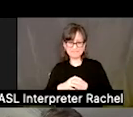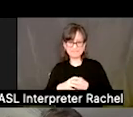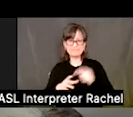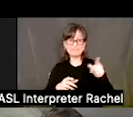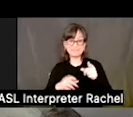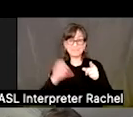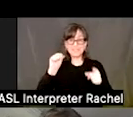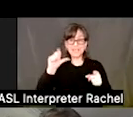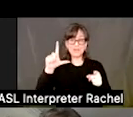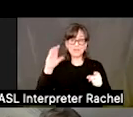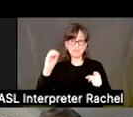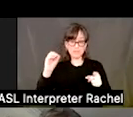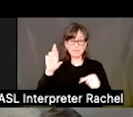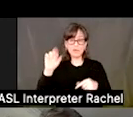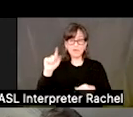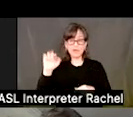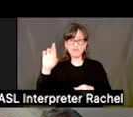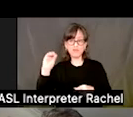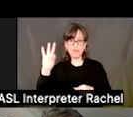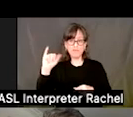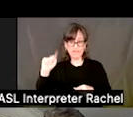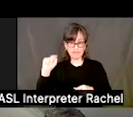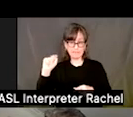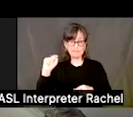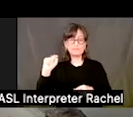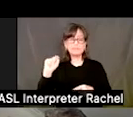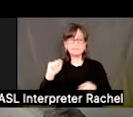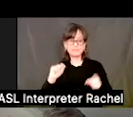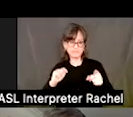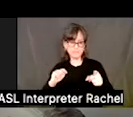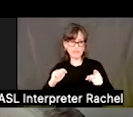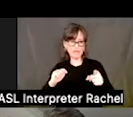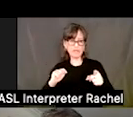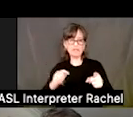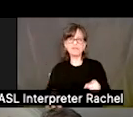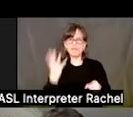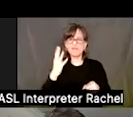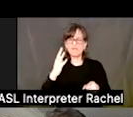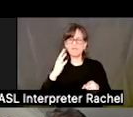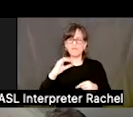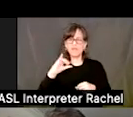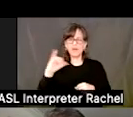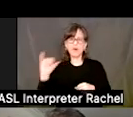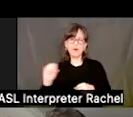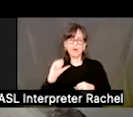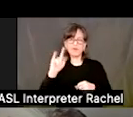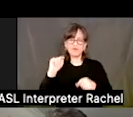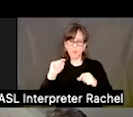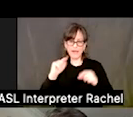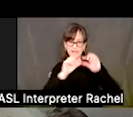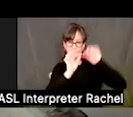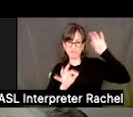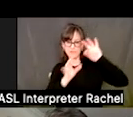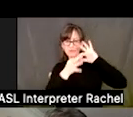San Luis Obispo retrofit underway. Next slide, please. So these are actually floor joist straps that typically tie a